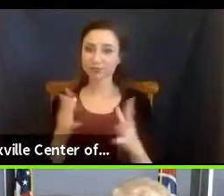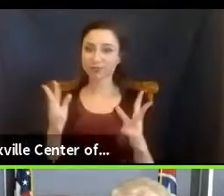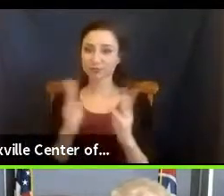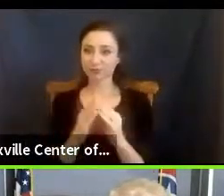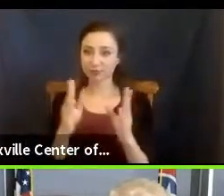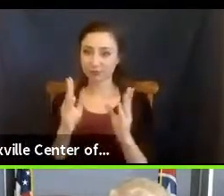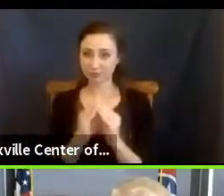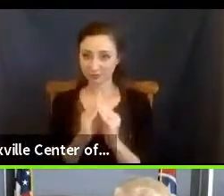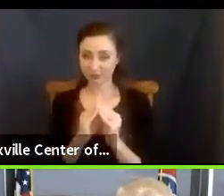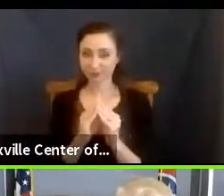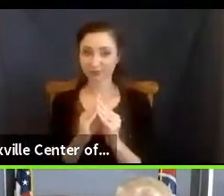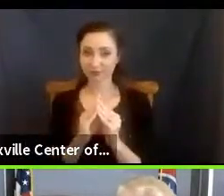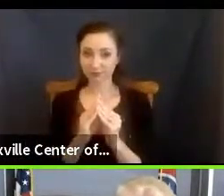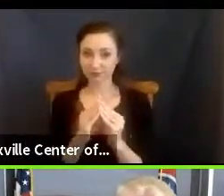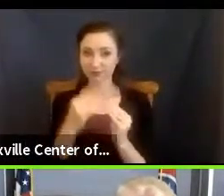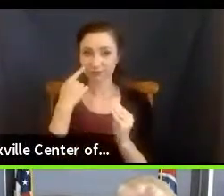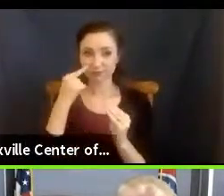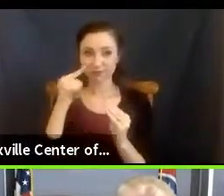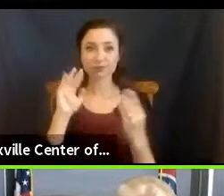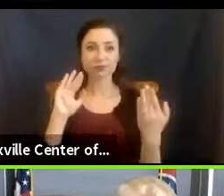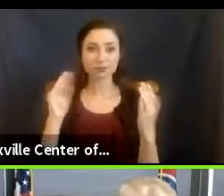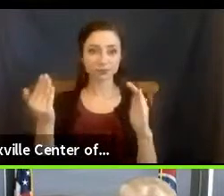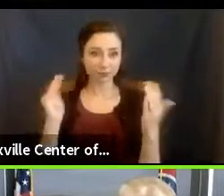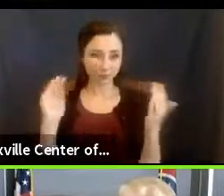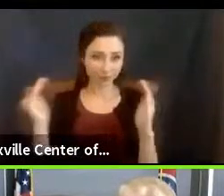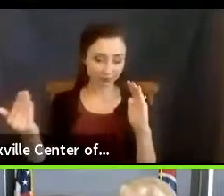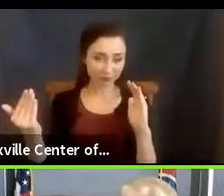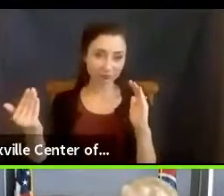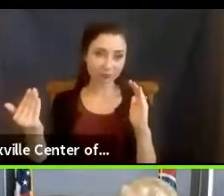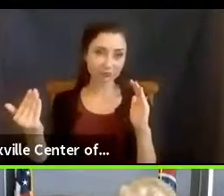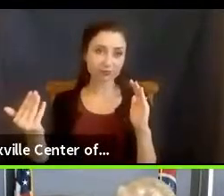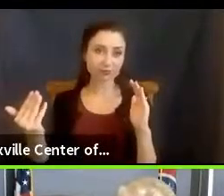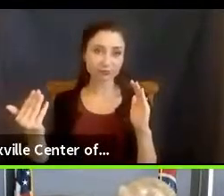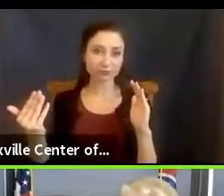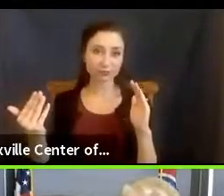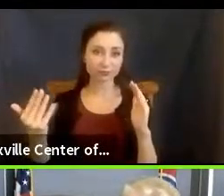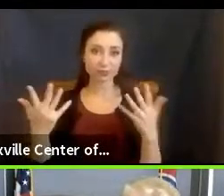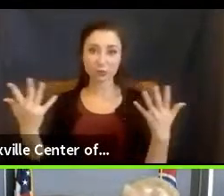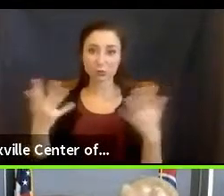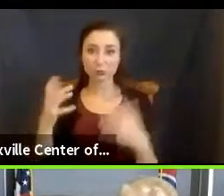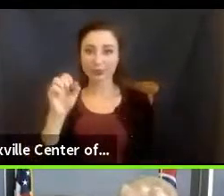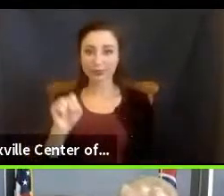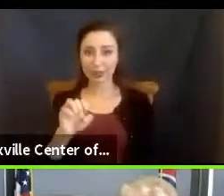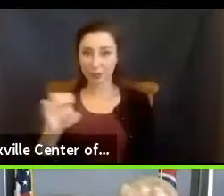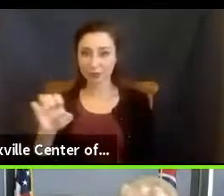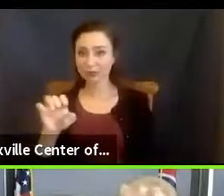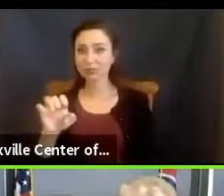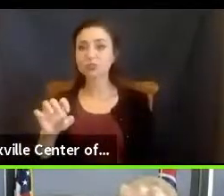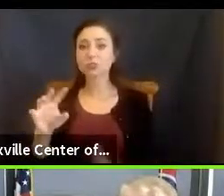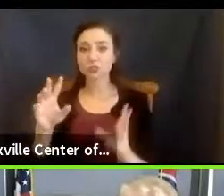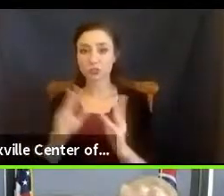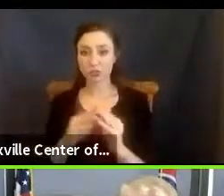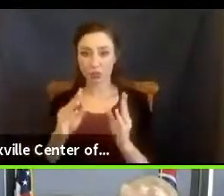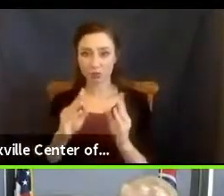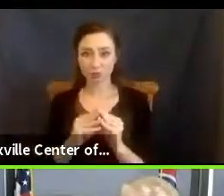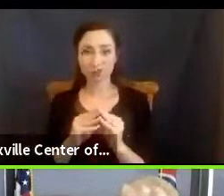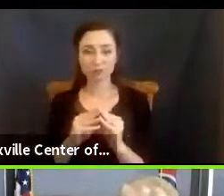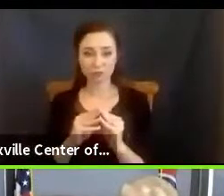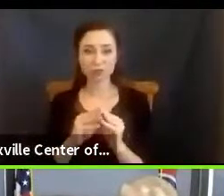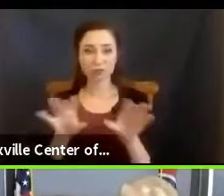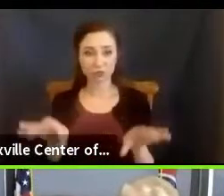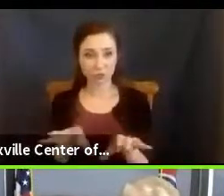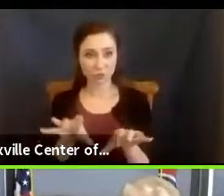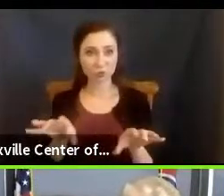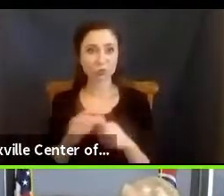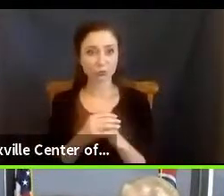far as comparing what the Southeastern Conference, the schools in the Southeastern Conference,